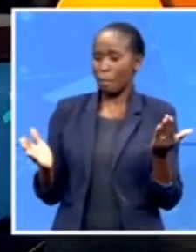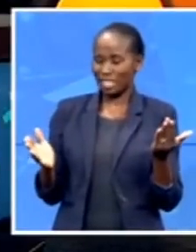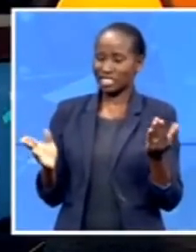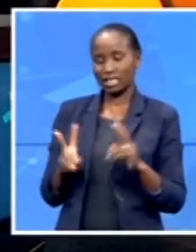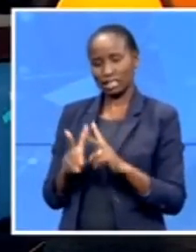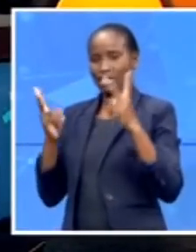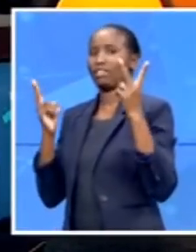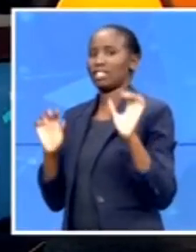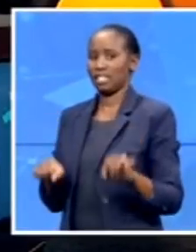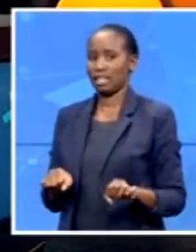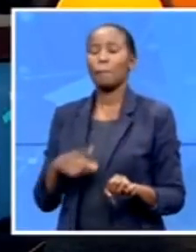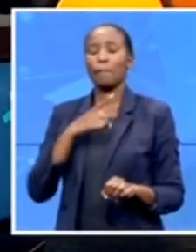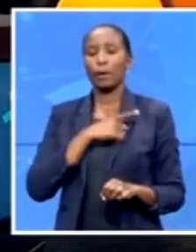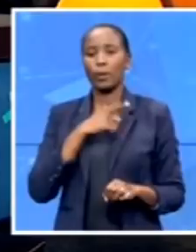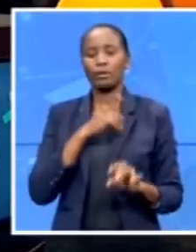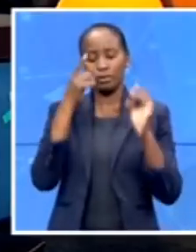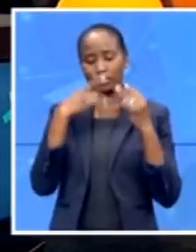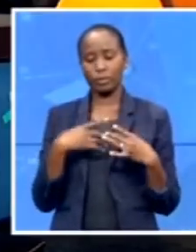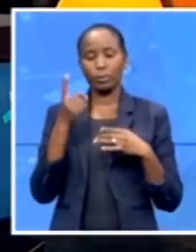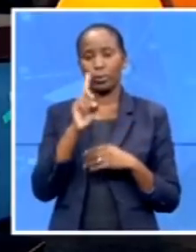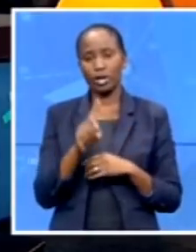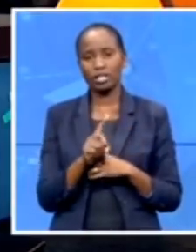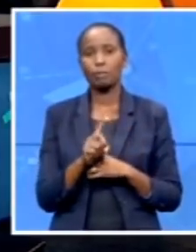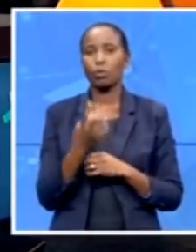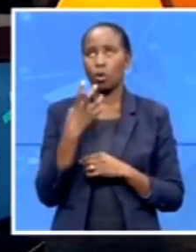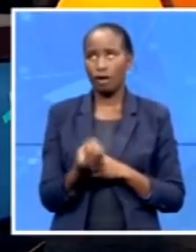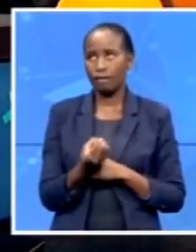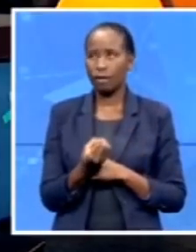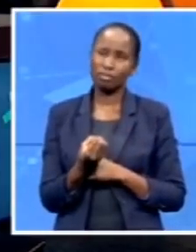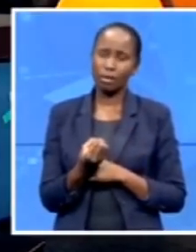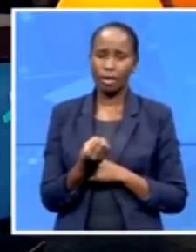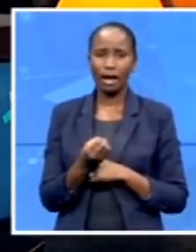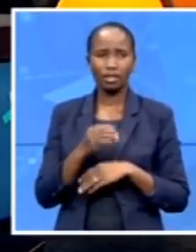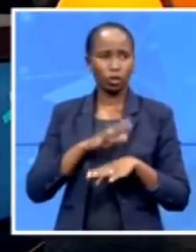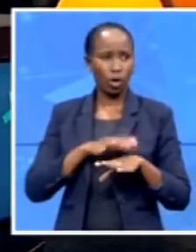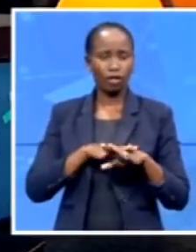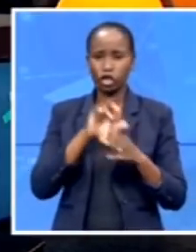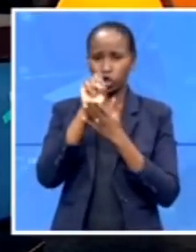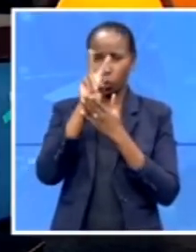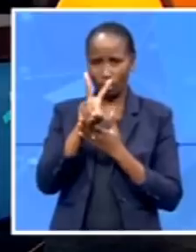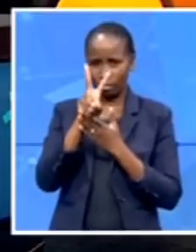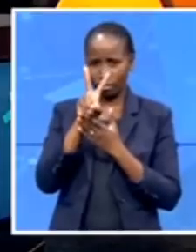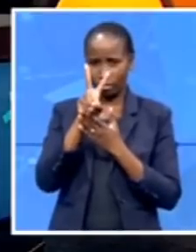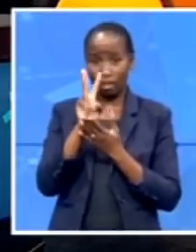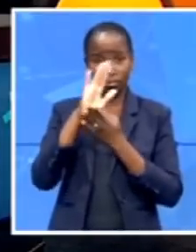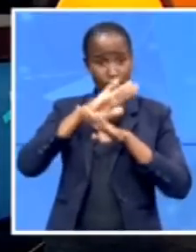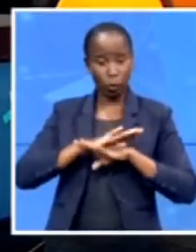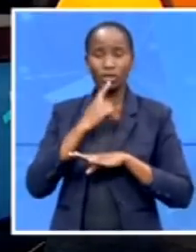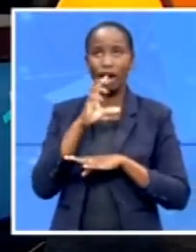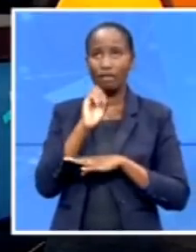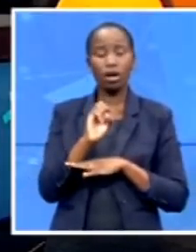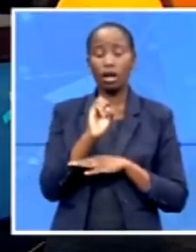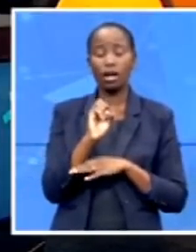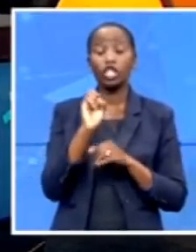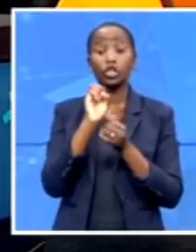have up to, I think, 12 o'clock noon today, that there were about 3.5 million people who turned up to vote today